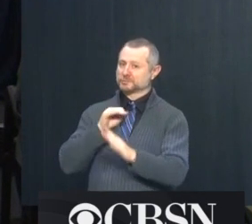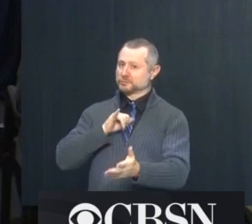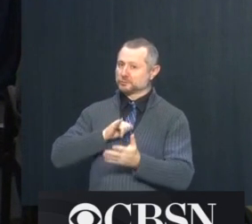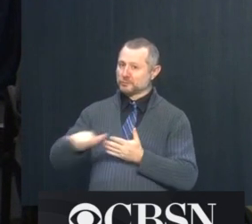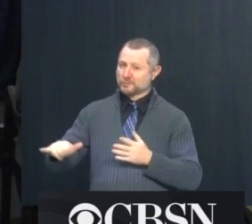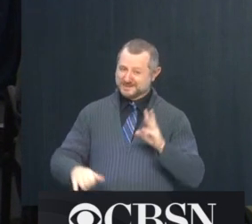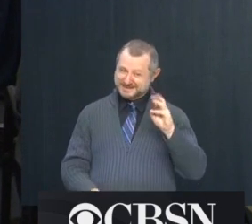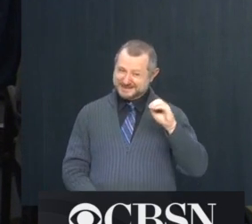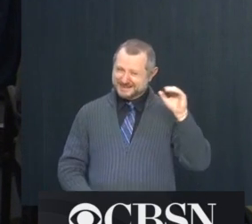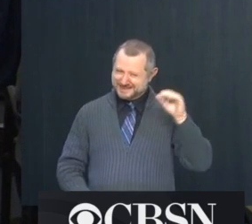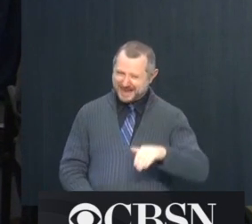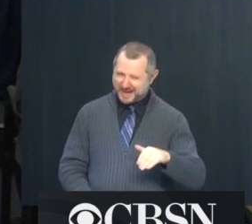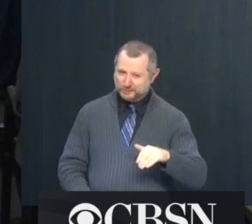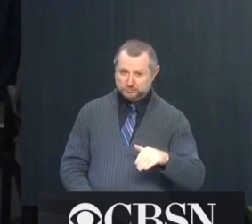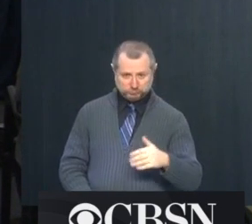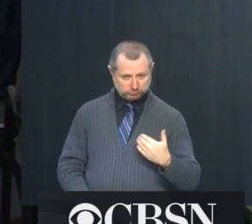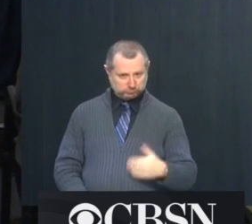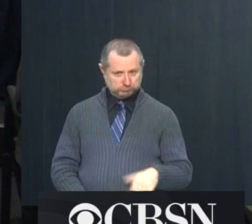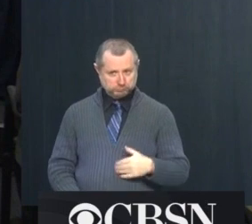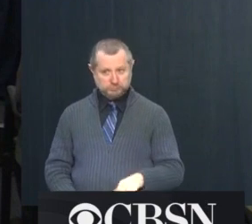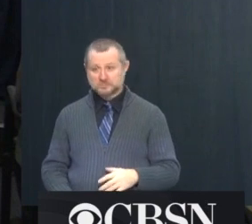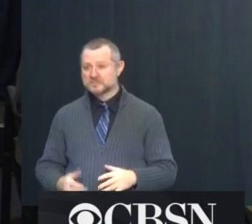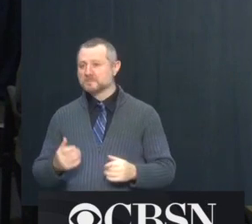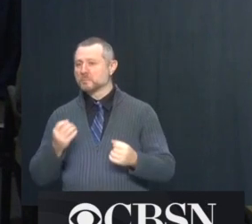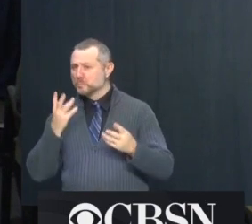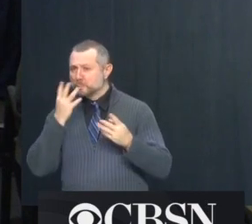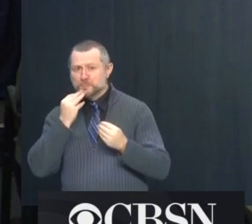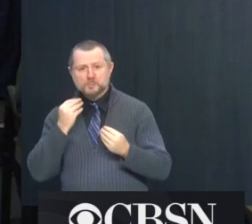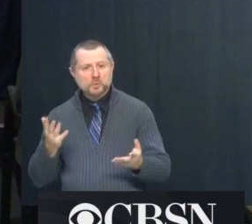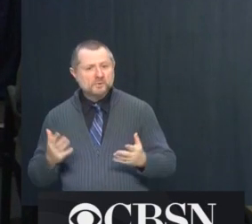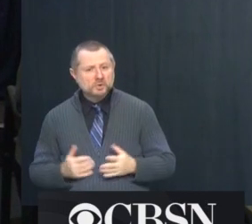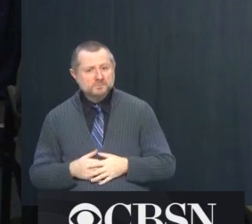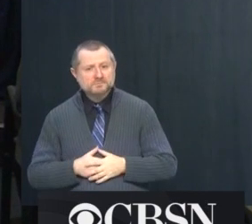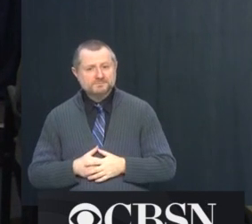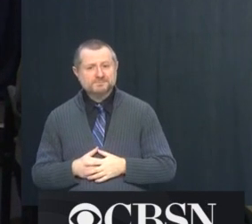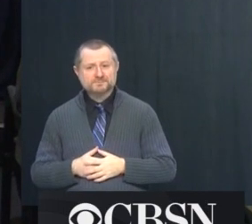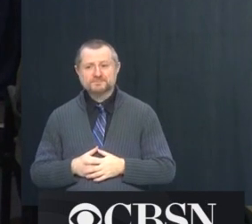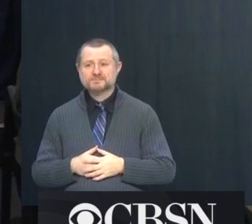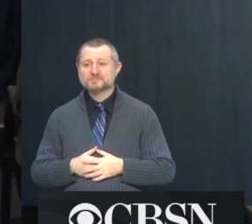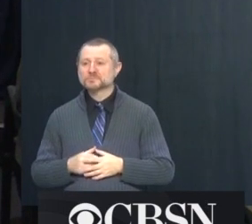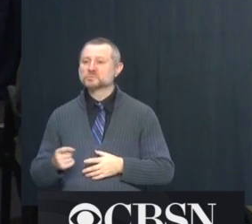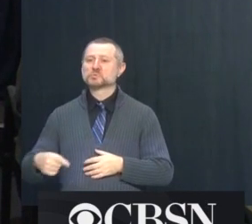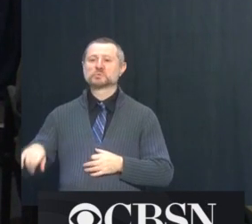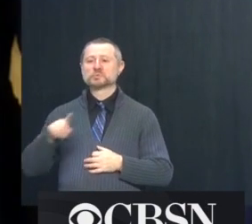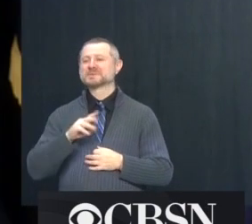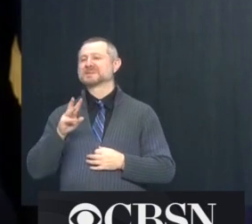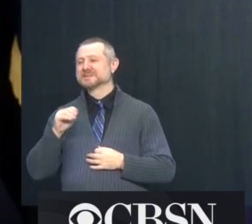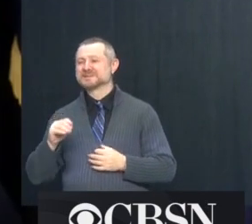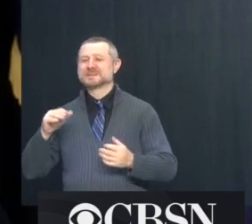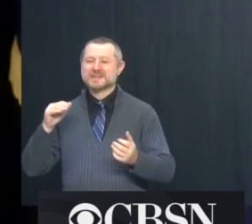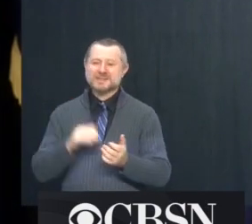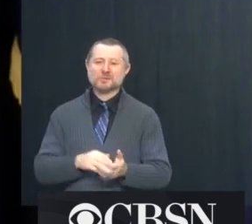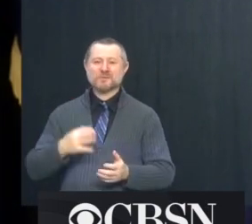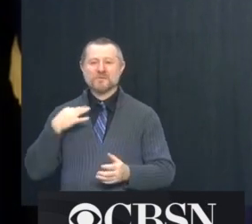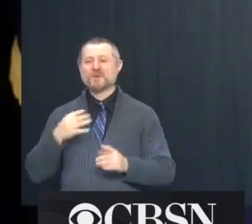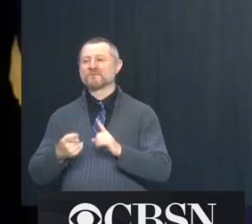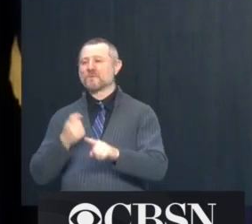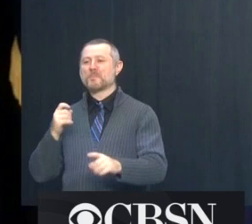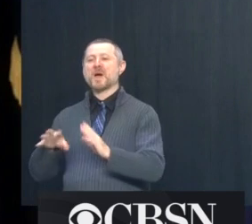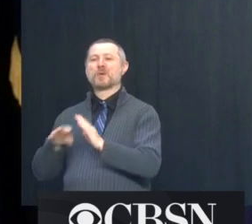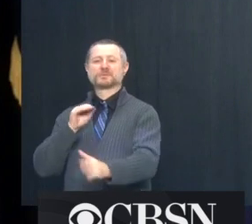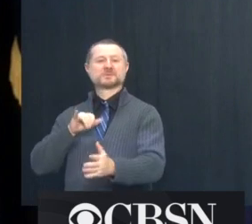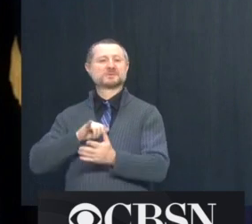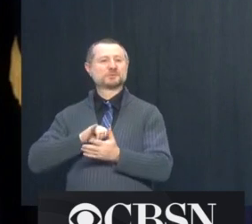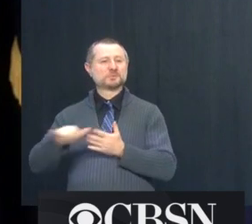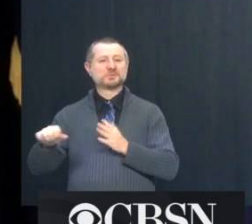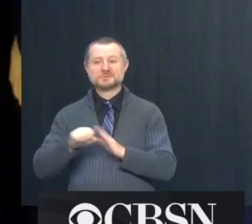of New York. How beautiful, the American spirit. 60,000 outside of New York. They were all